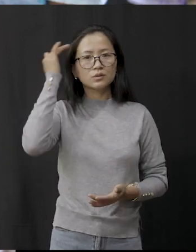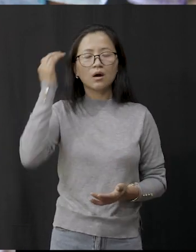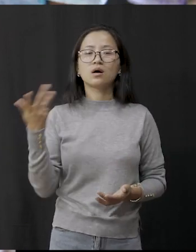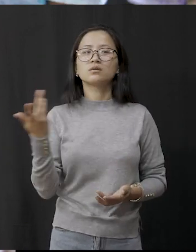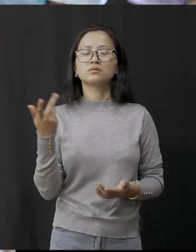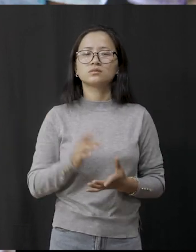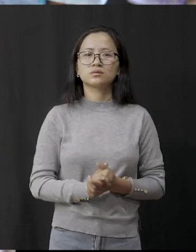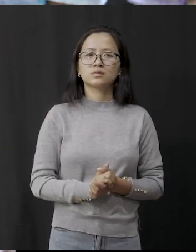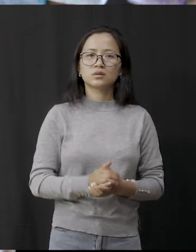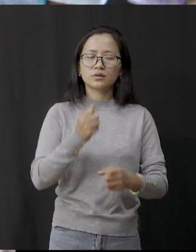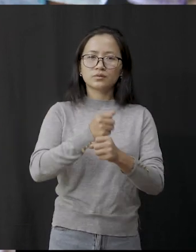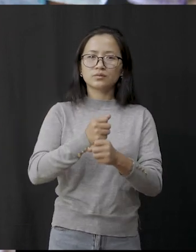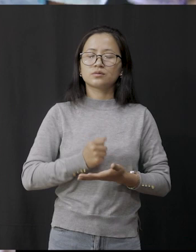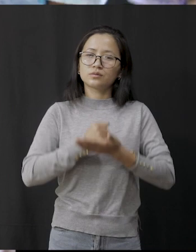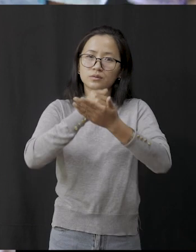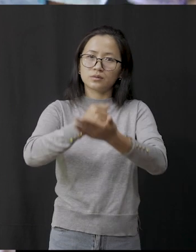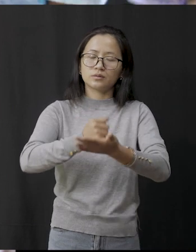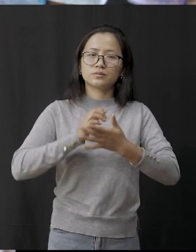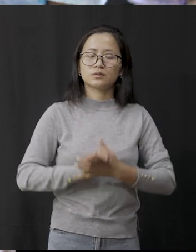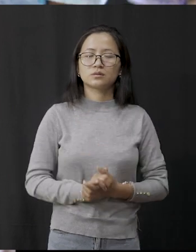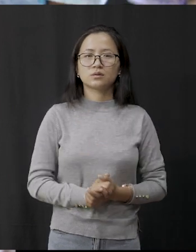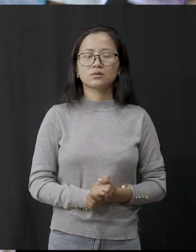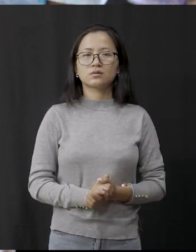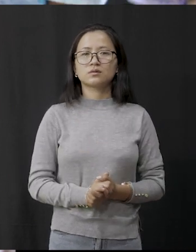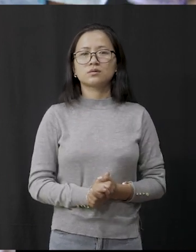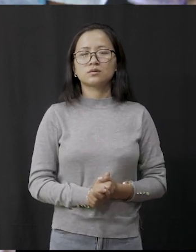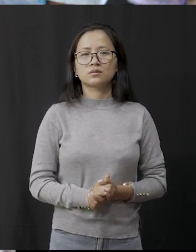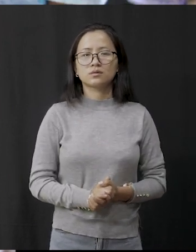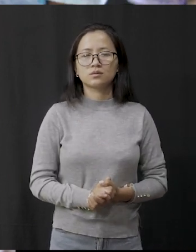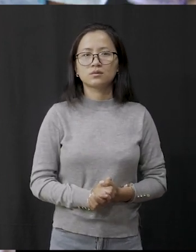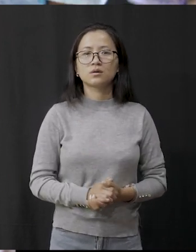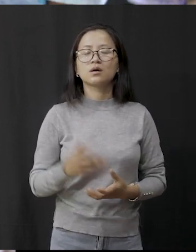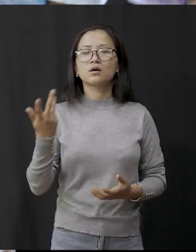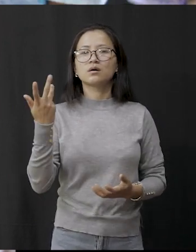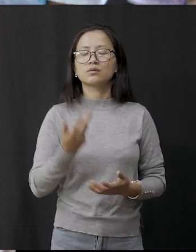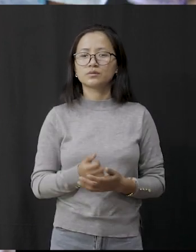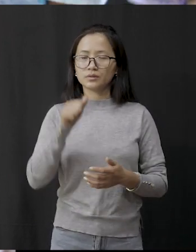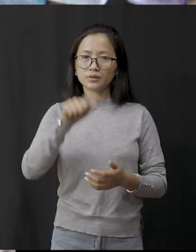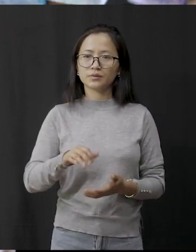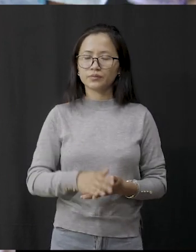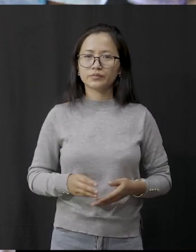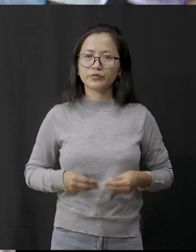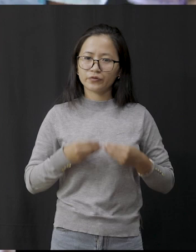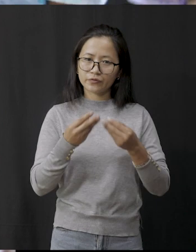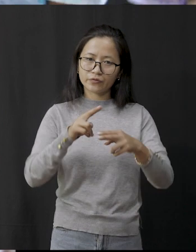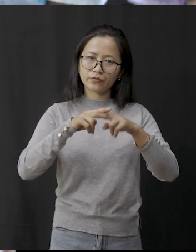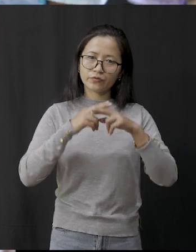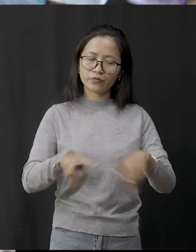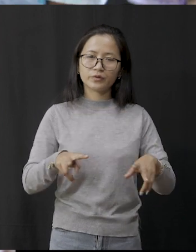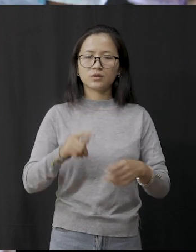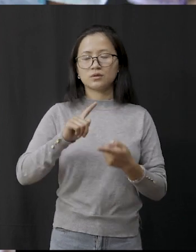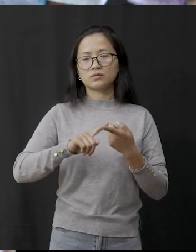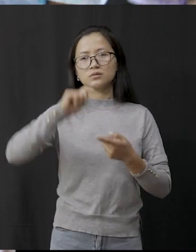is, how the government helps, okay, and how they can avail the free